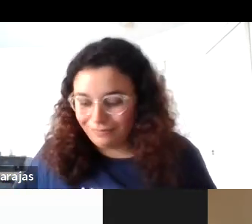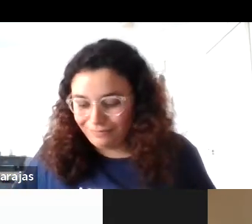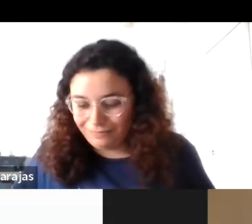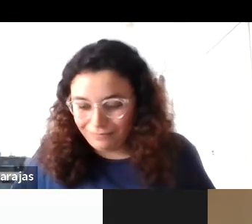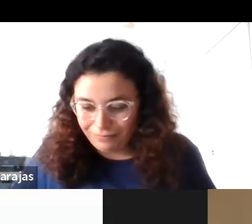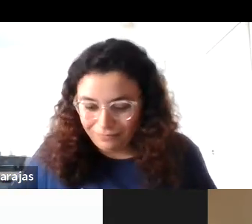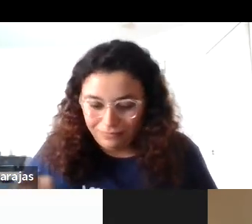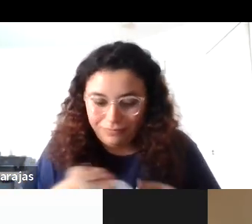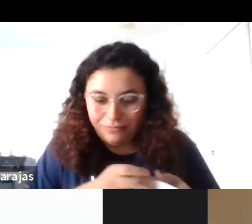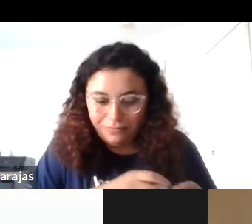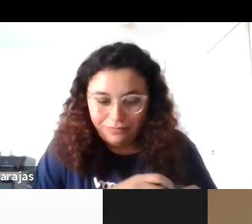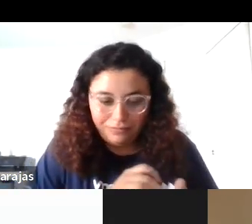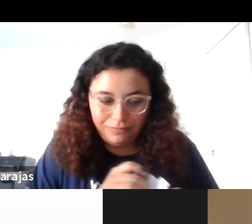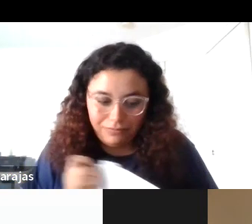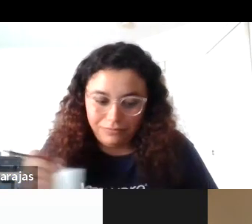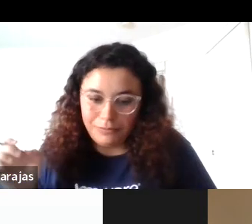forward.